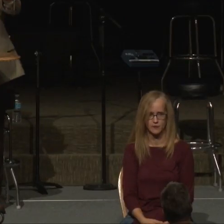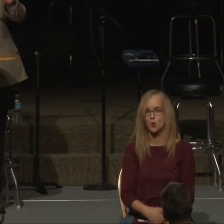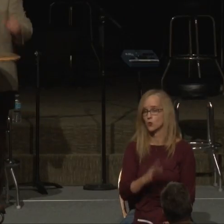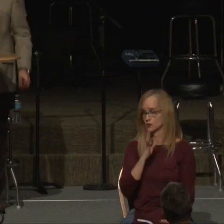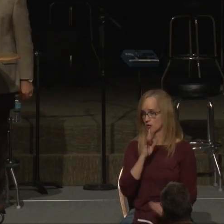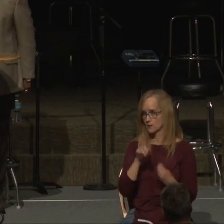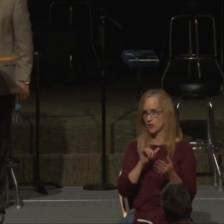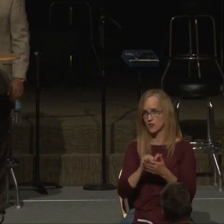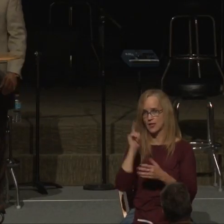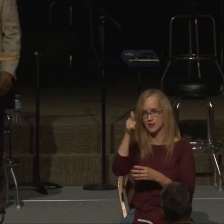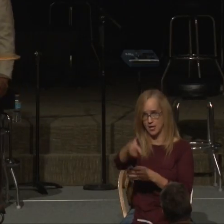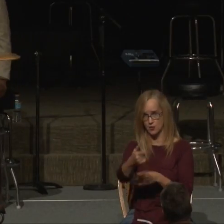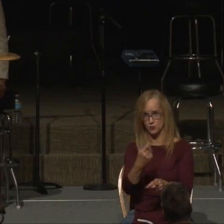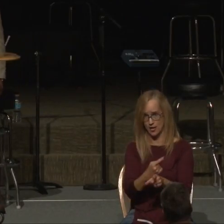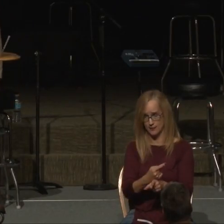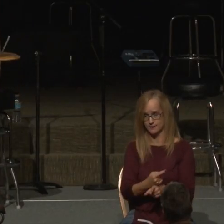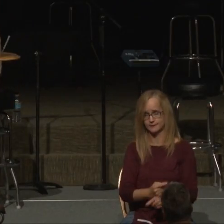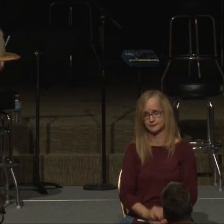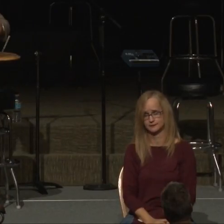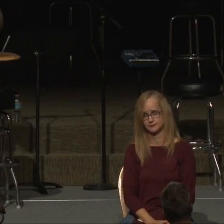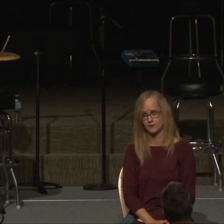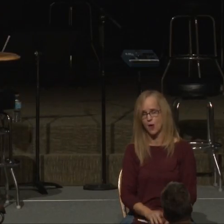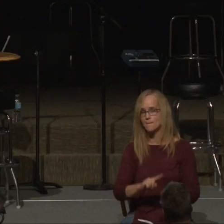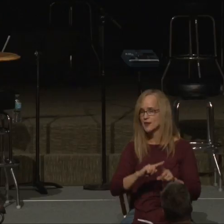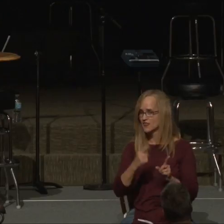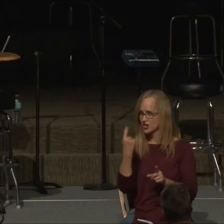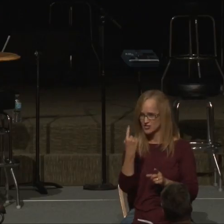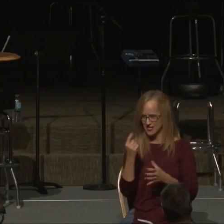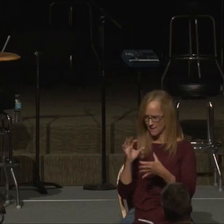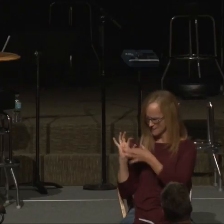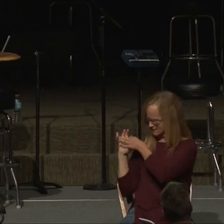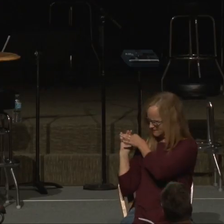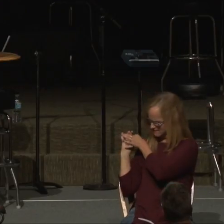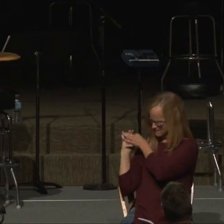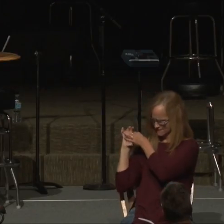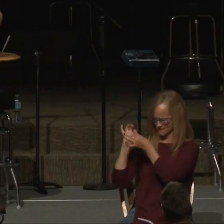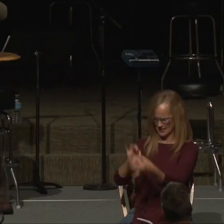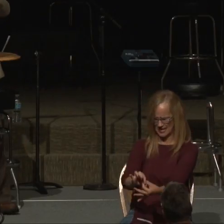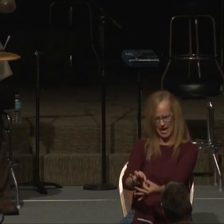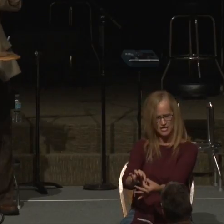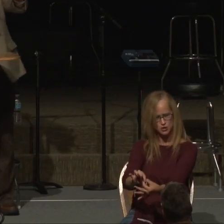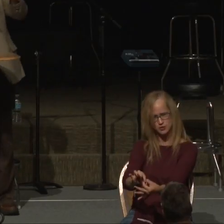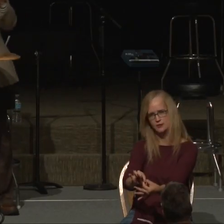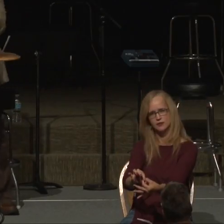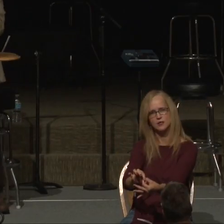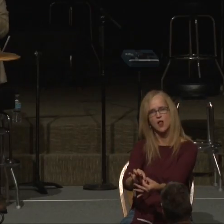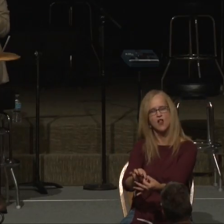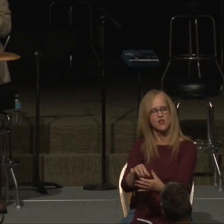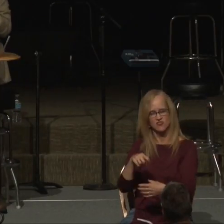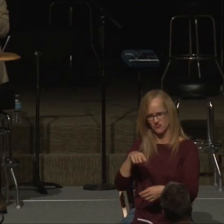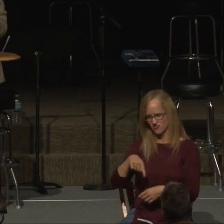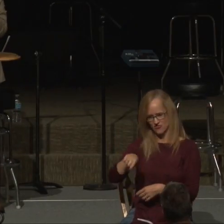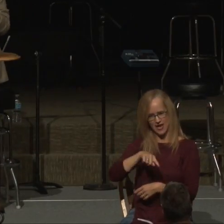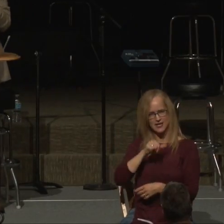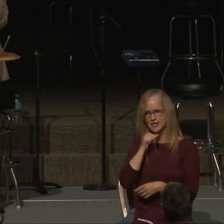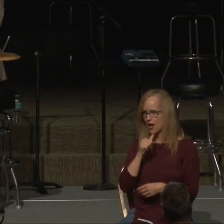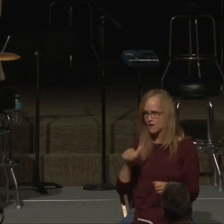We'll talk about that later, right? But there's some connection so that they did not fully